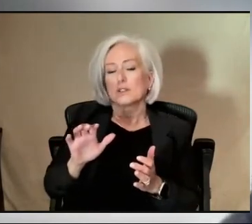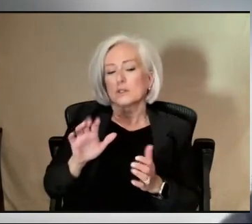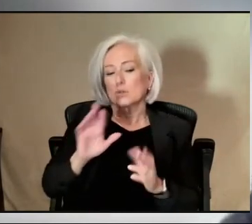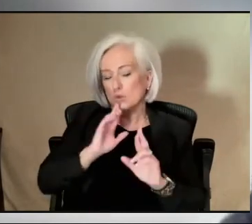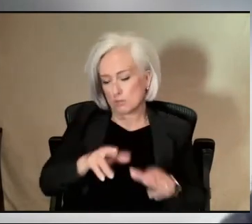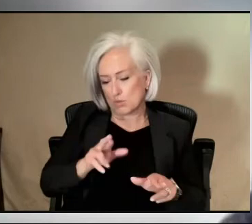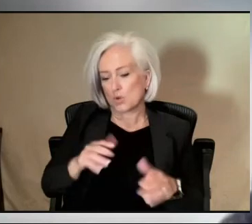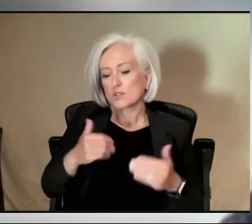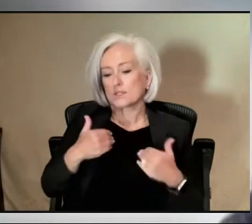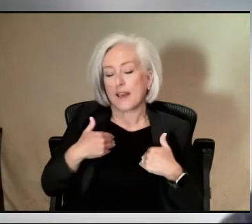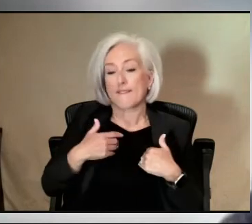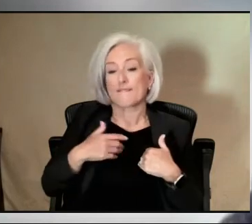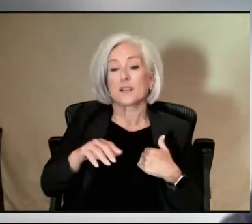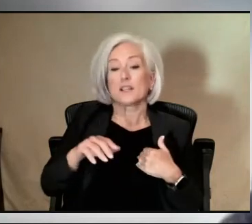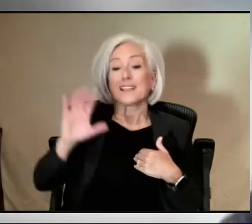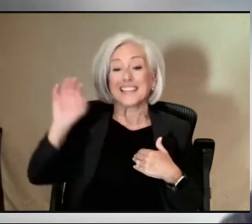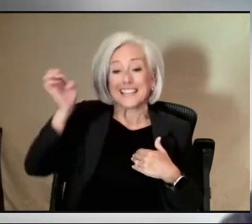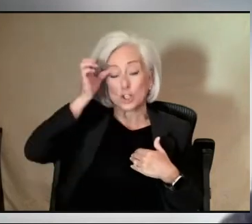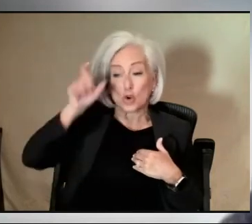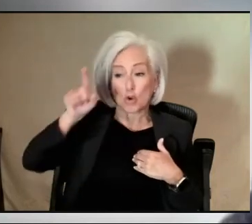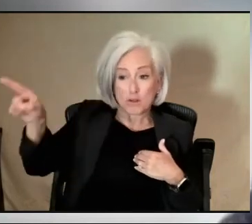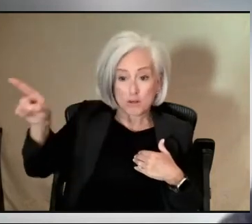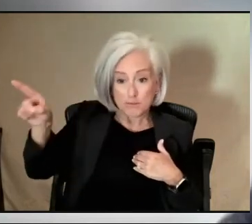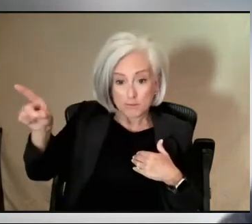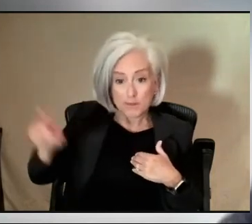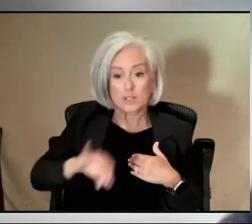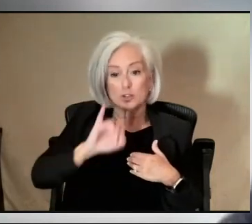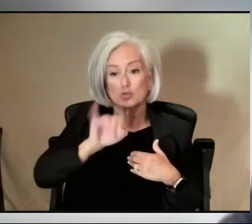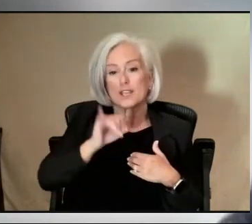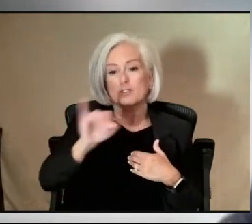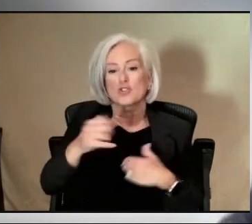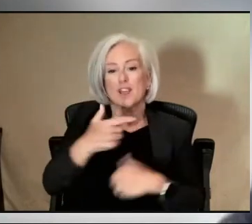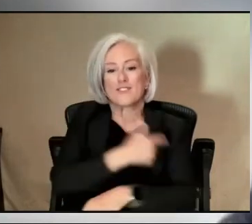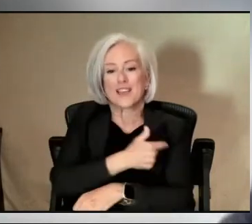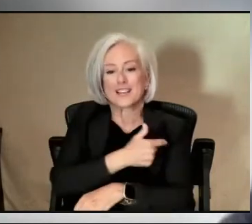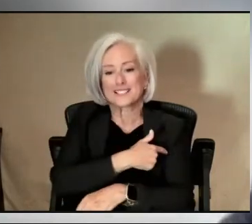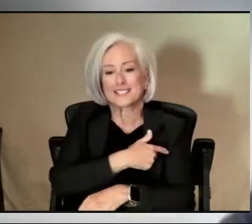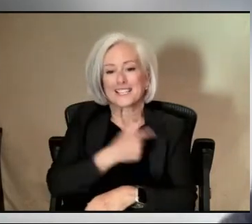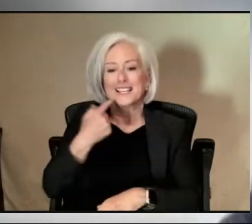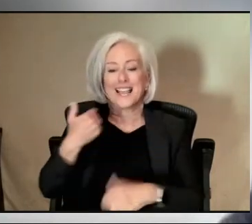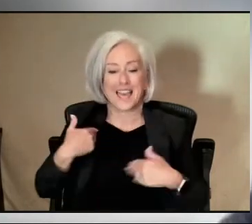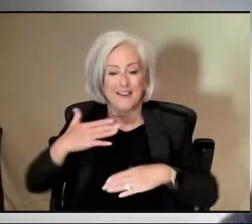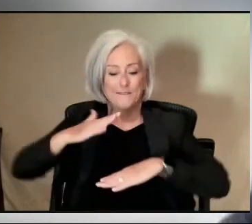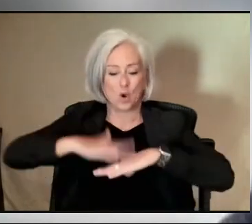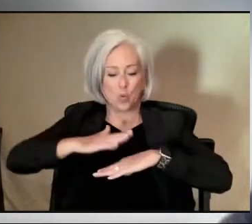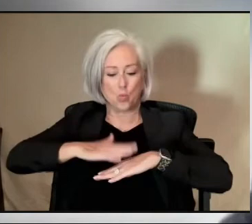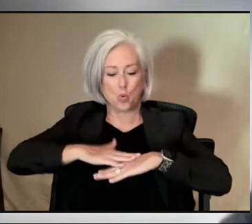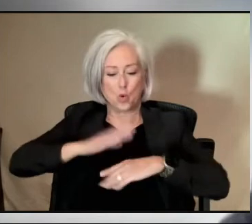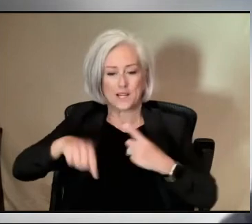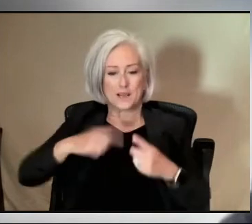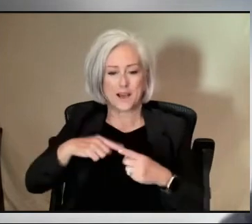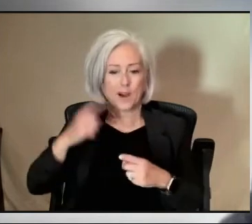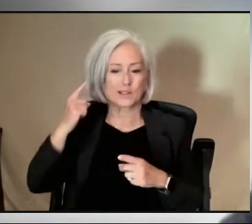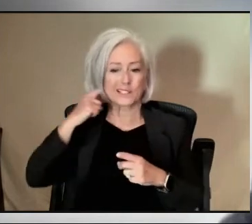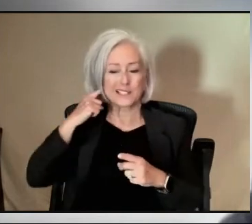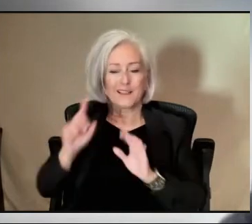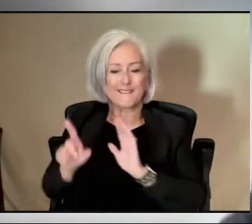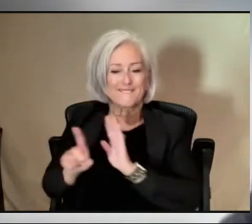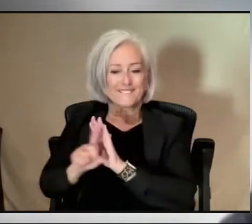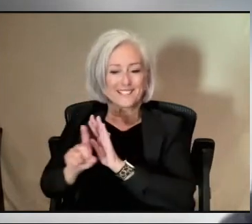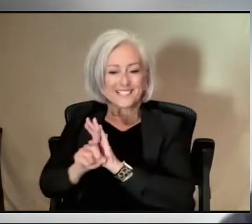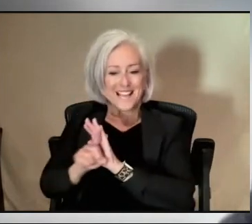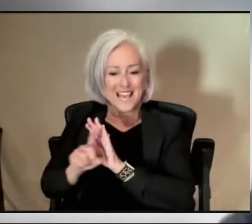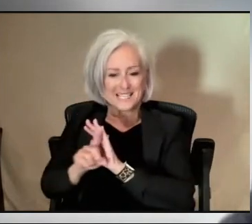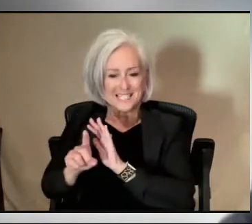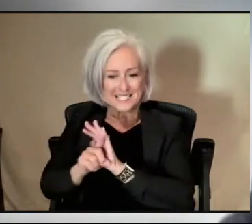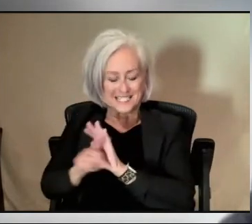vaccine about the possibility of tinnitus. So you might imagine that with some trepidation, I evaluated the